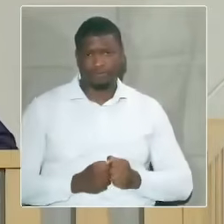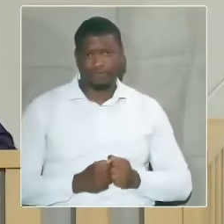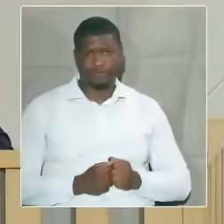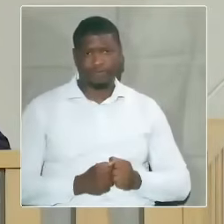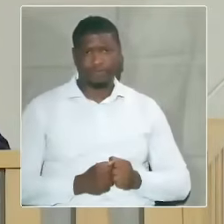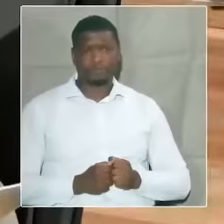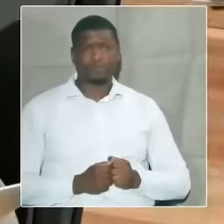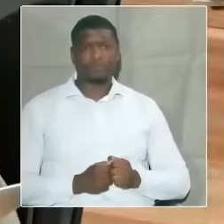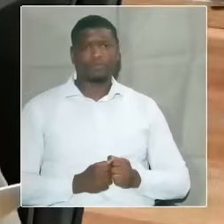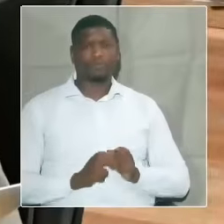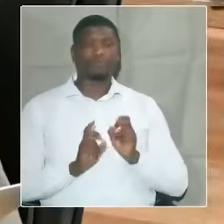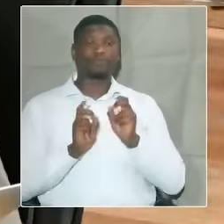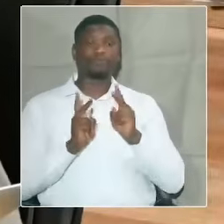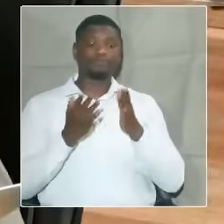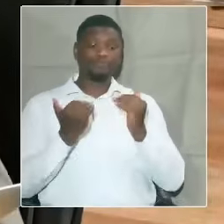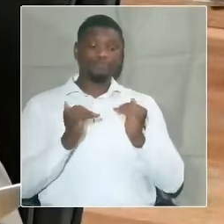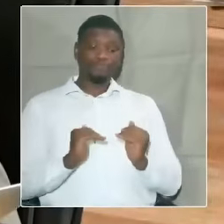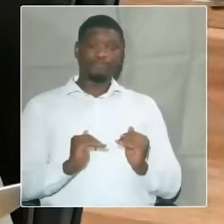Okay.